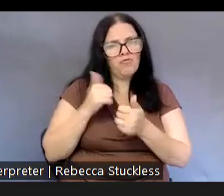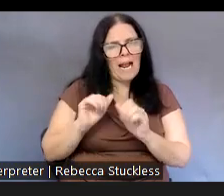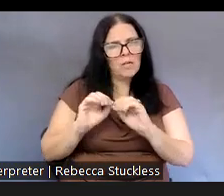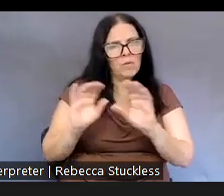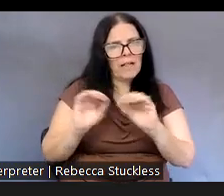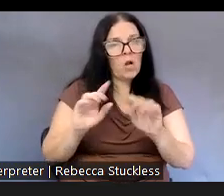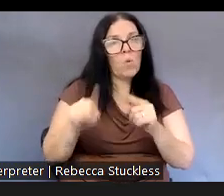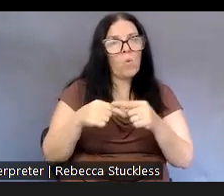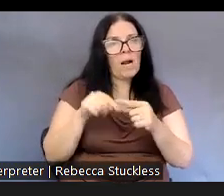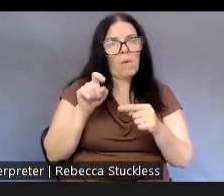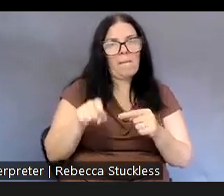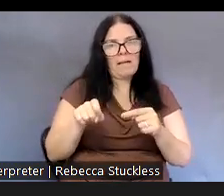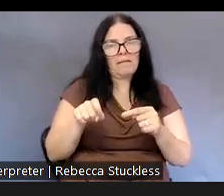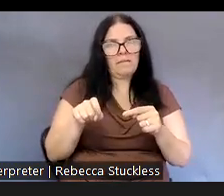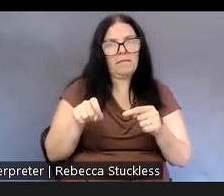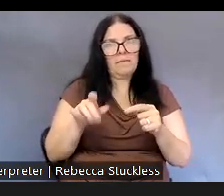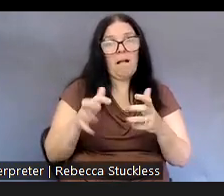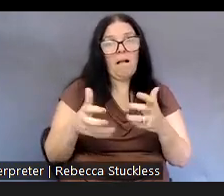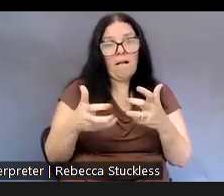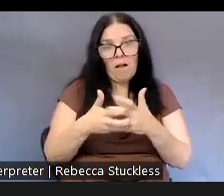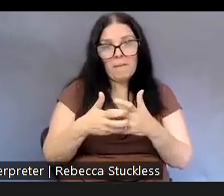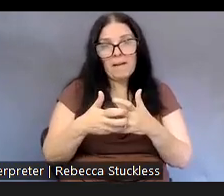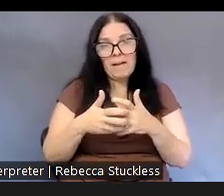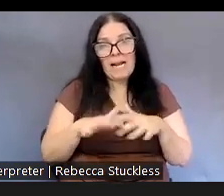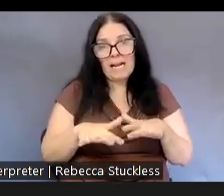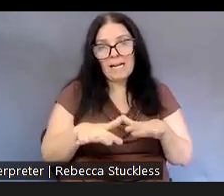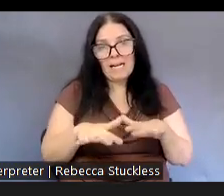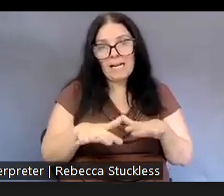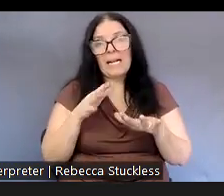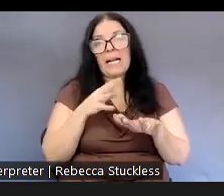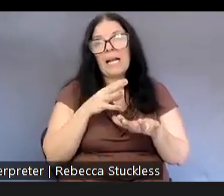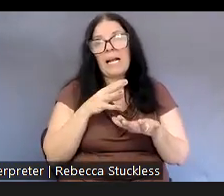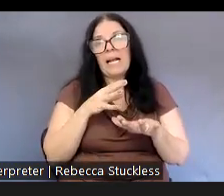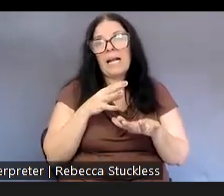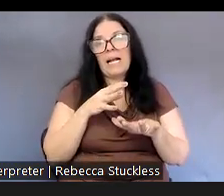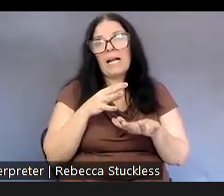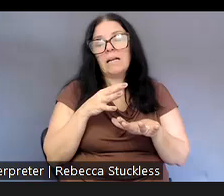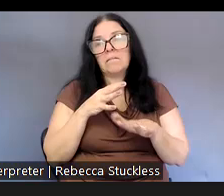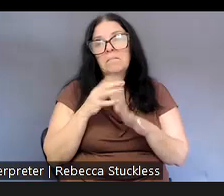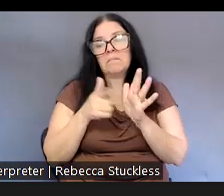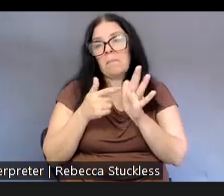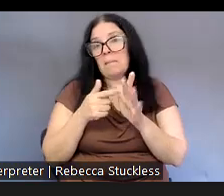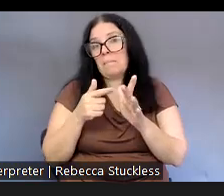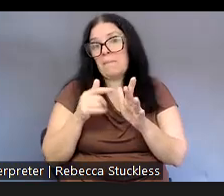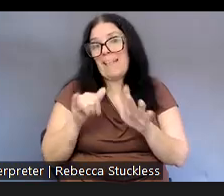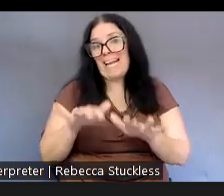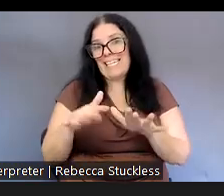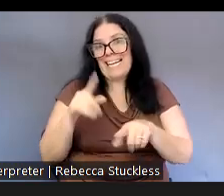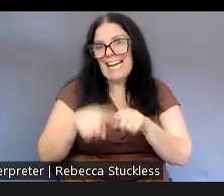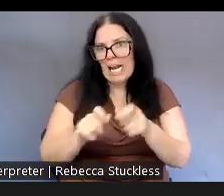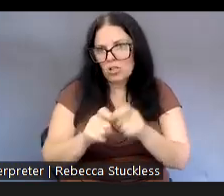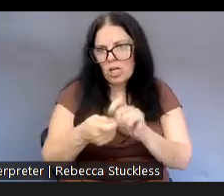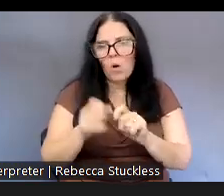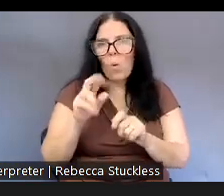accommodate anxiety and other psychological or behavioral conditions that either can't change or will require extensive time